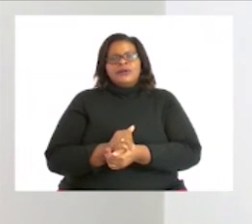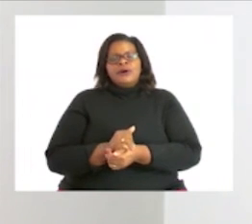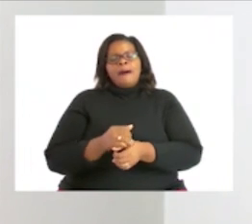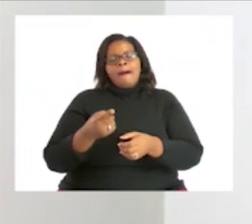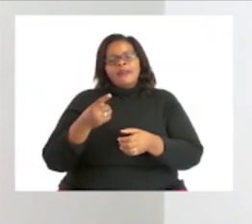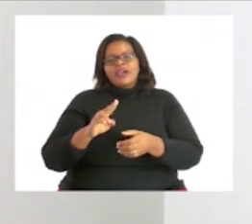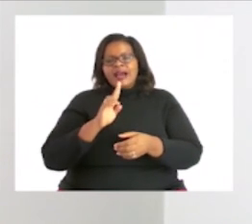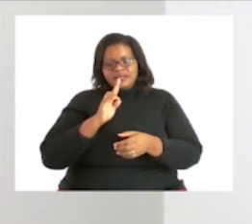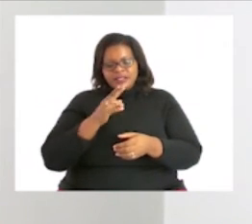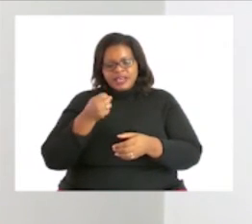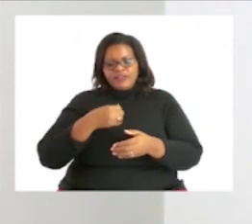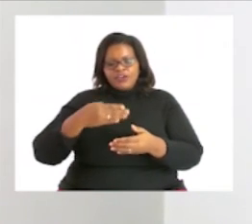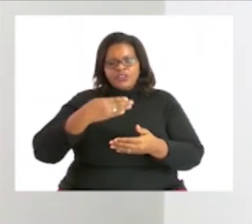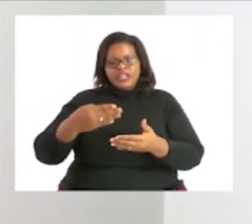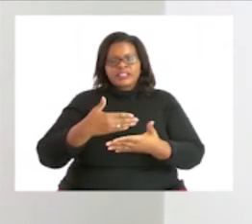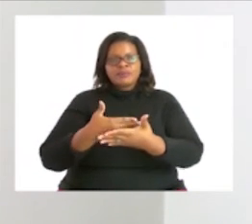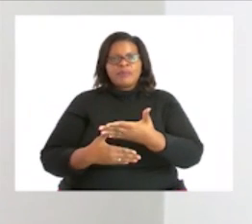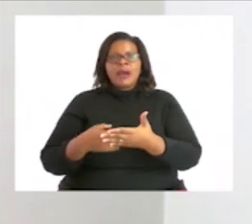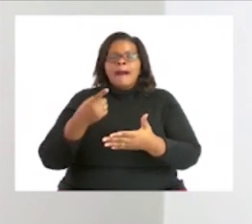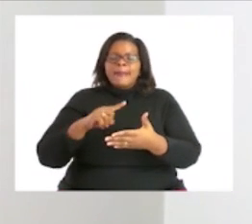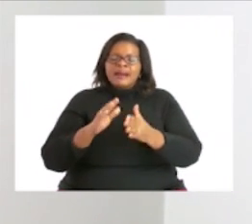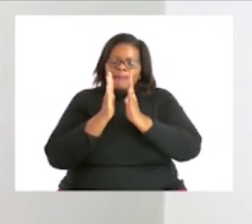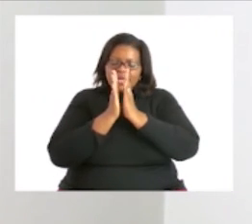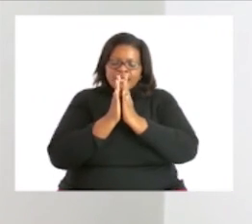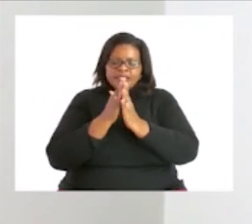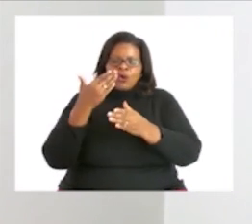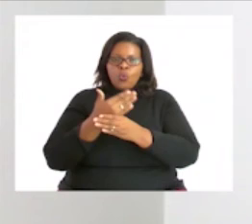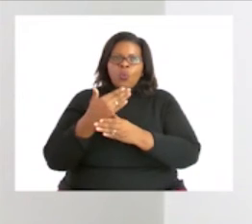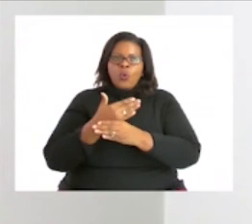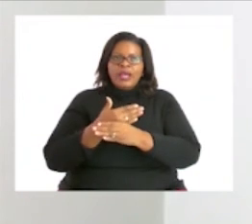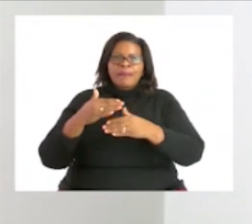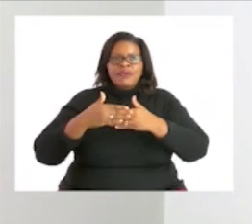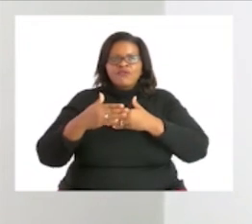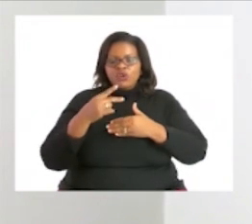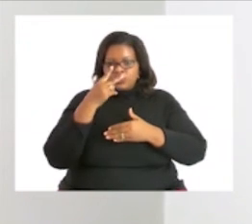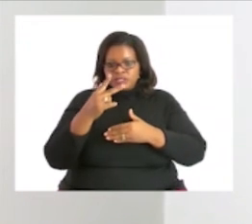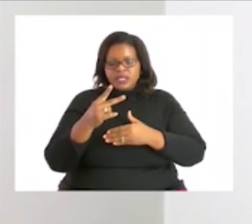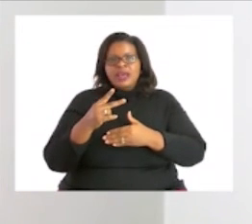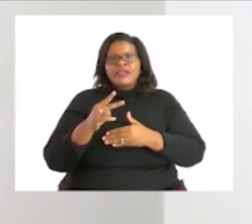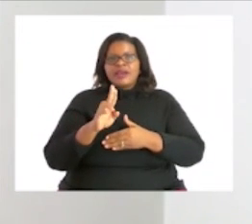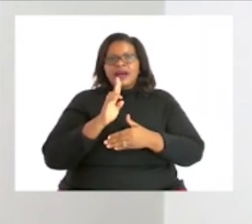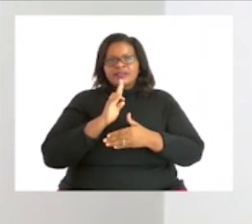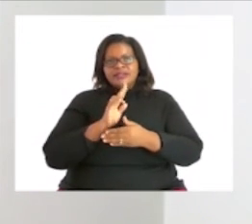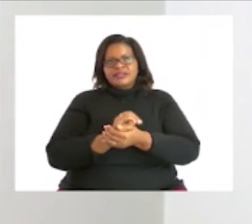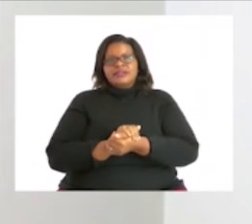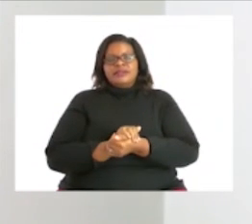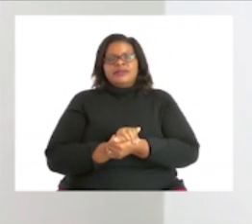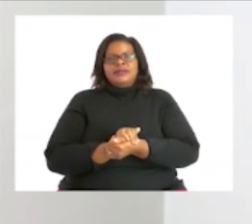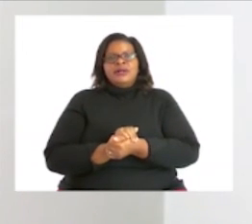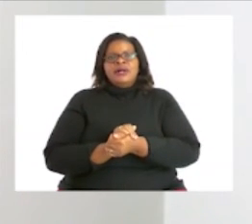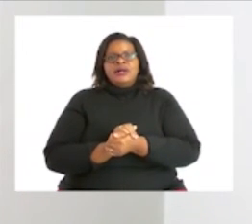try to do it on your own before you look at your answers. Now, this has brought us to the end of our